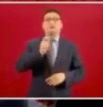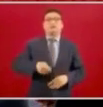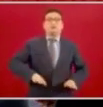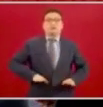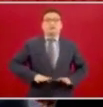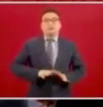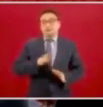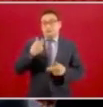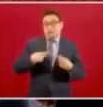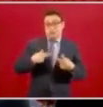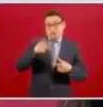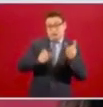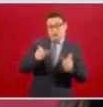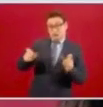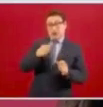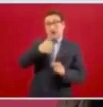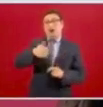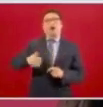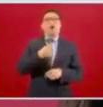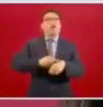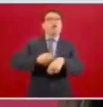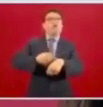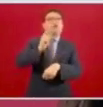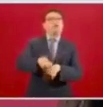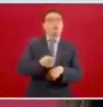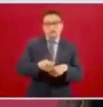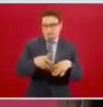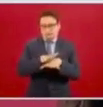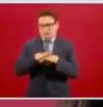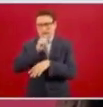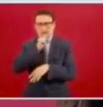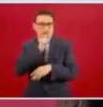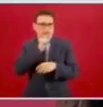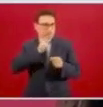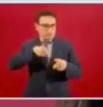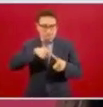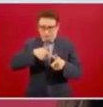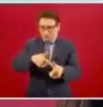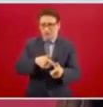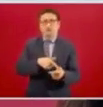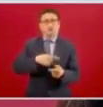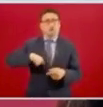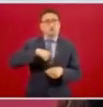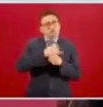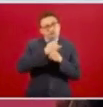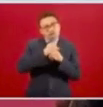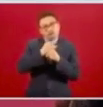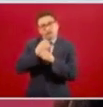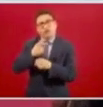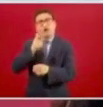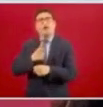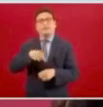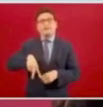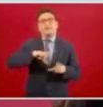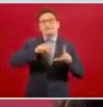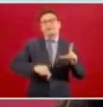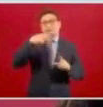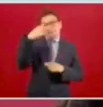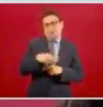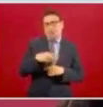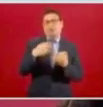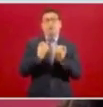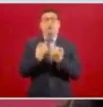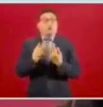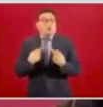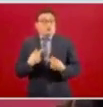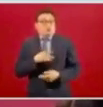within the Mexican population. Here we have the comorbidity rate that, as you all know, refers to the